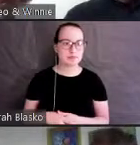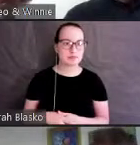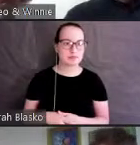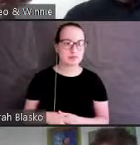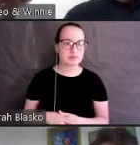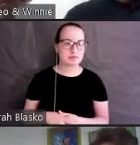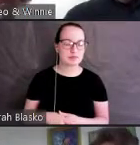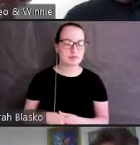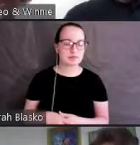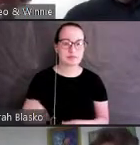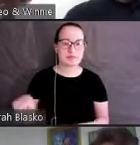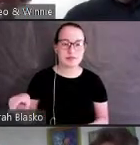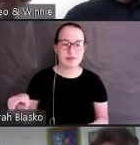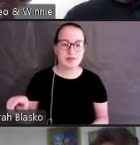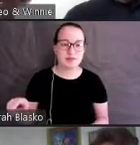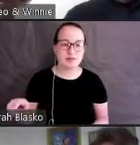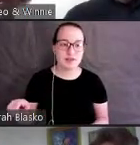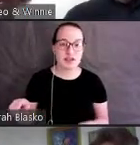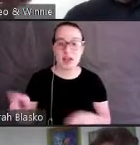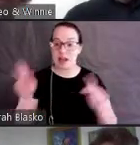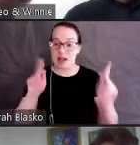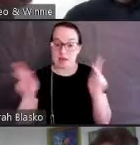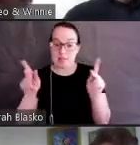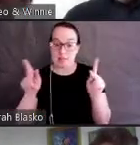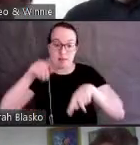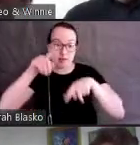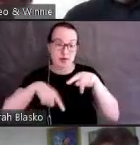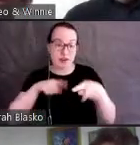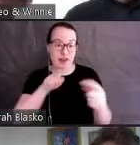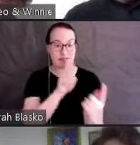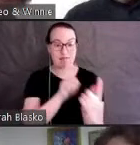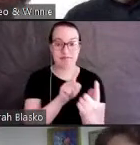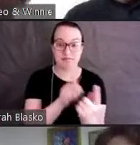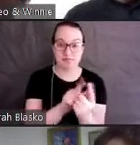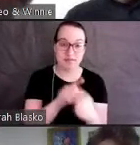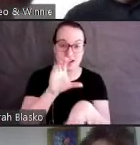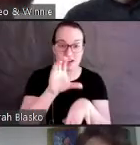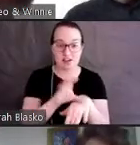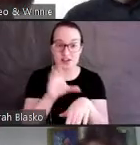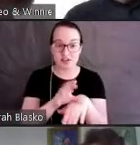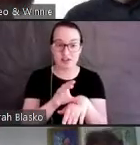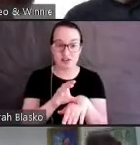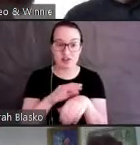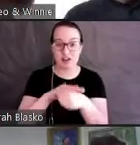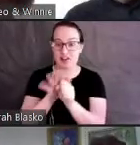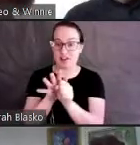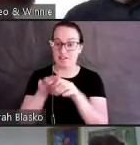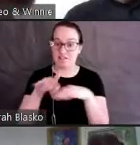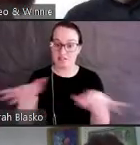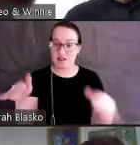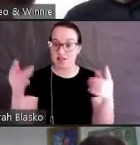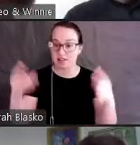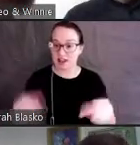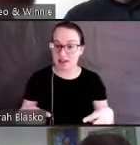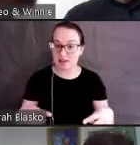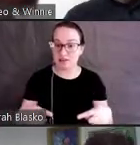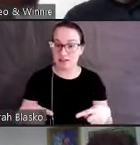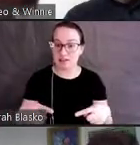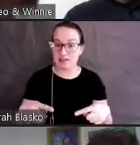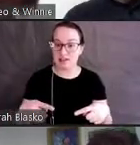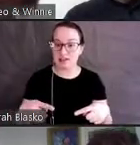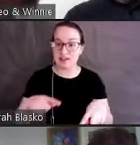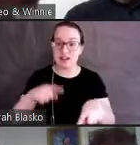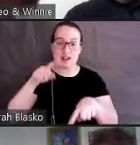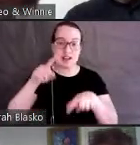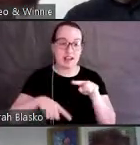meet together. The virus is coming in and it's and they can't just be the way they normally are. And